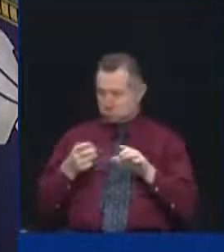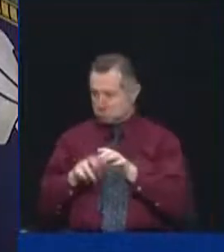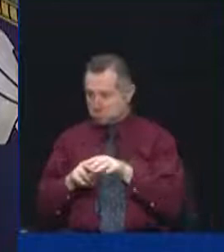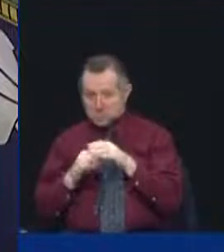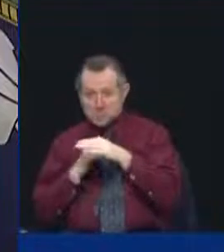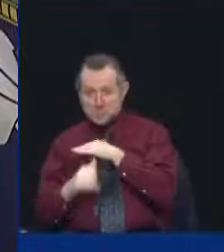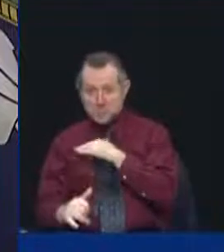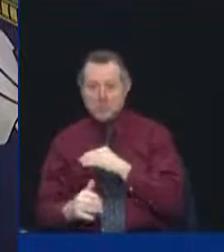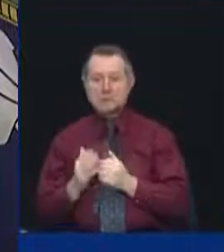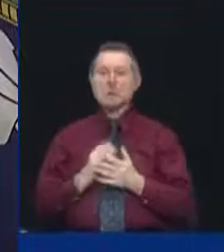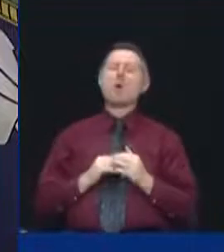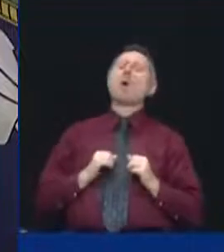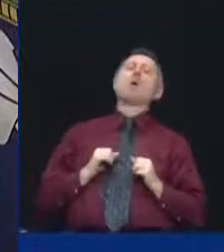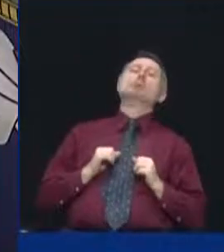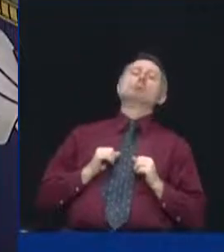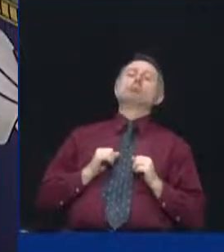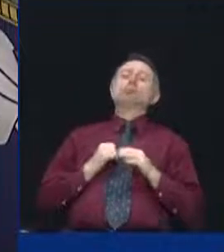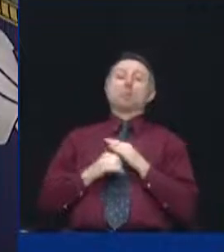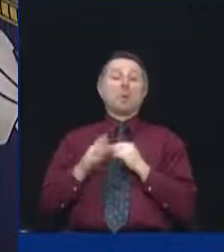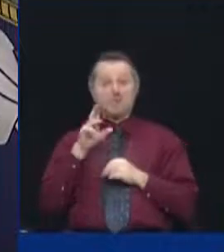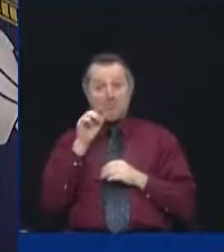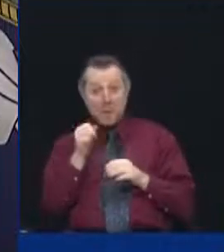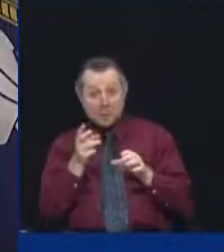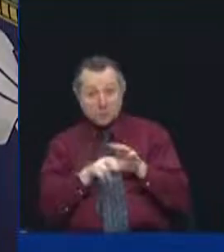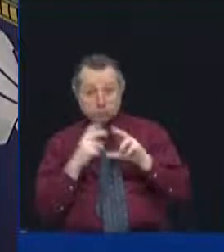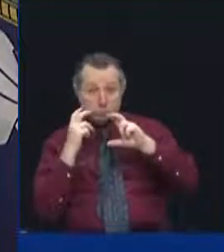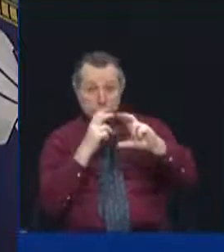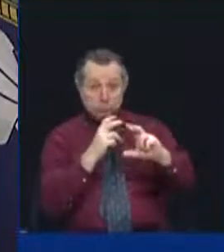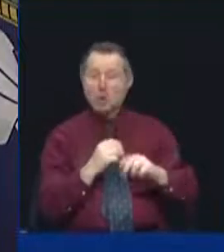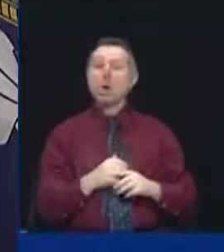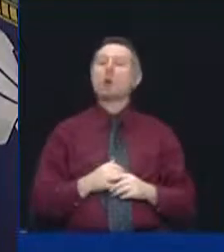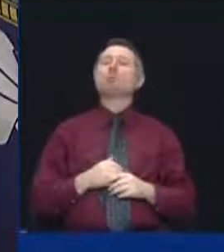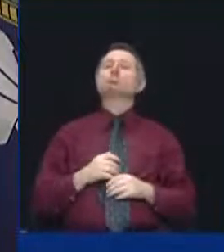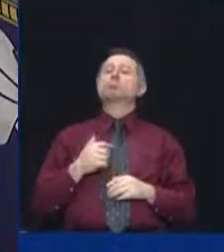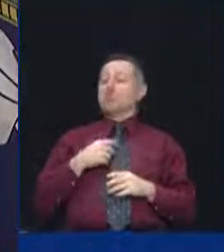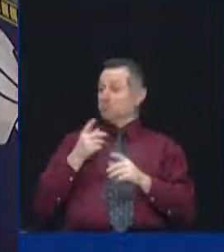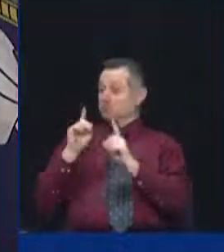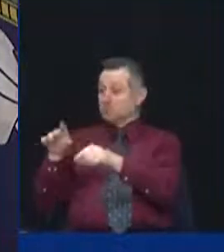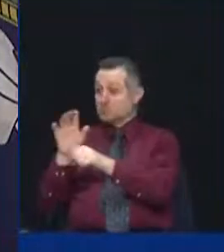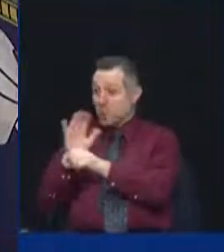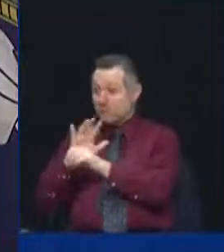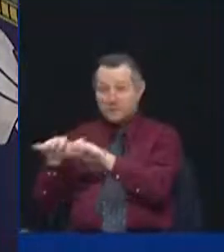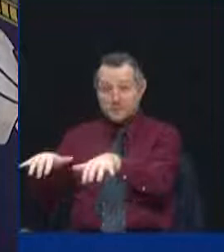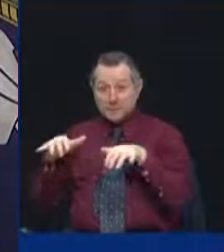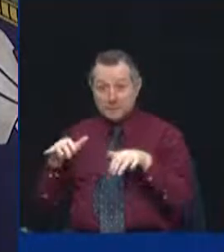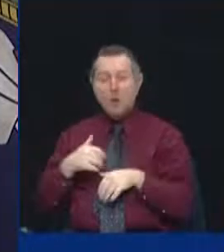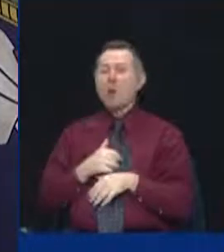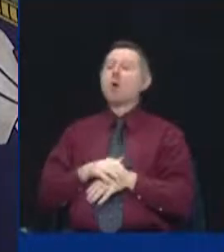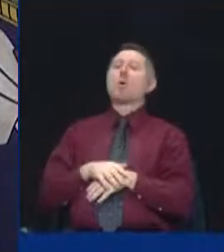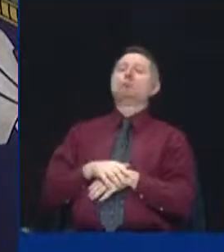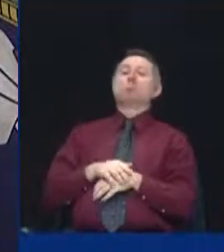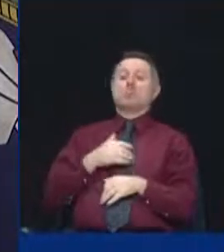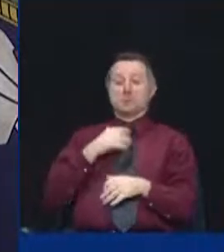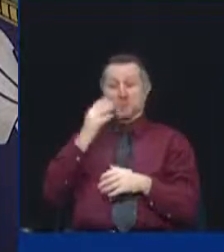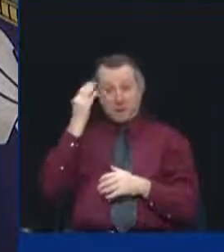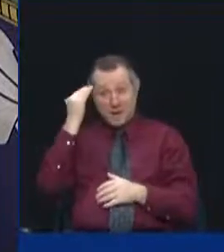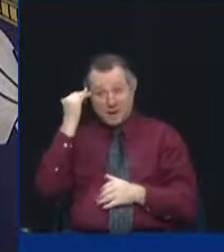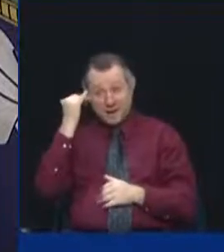ride a bus. You'll go to a movie theater or you won't go to a movie theater. Not because the government tells